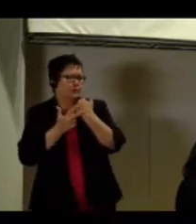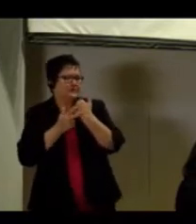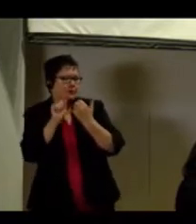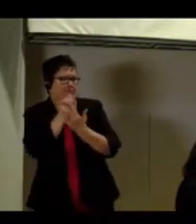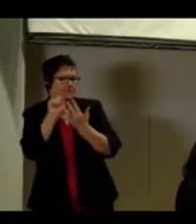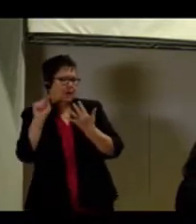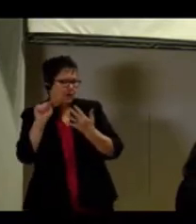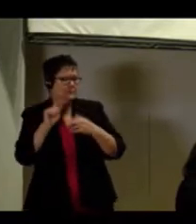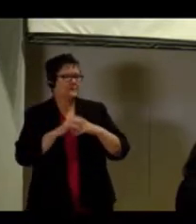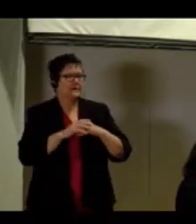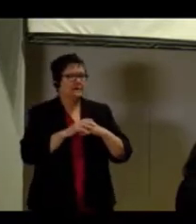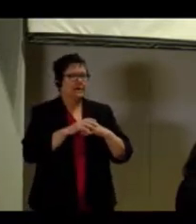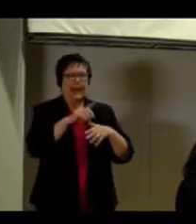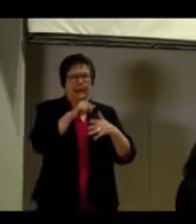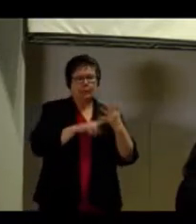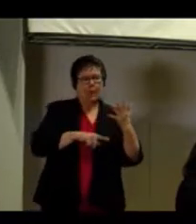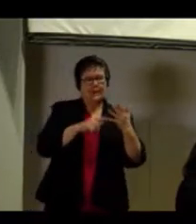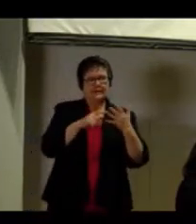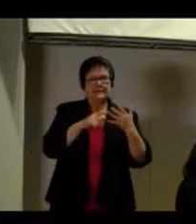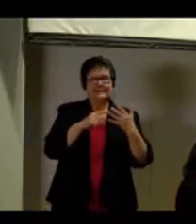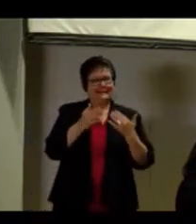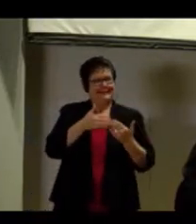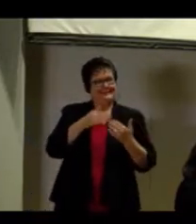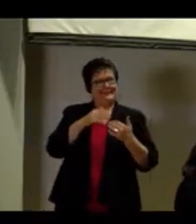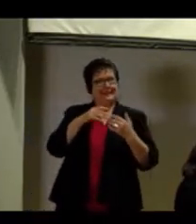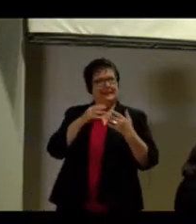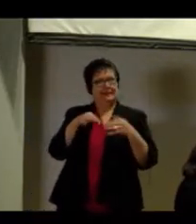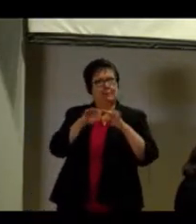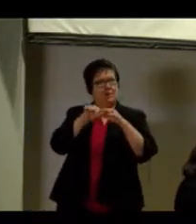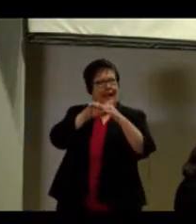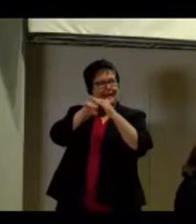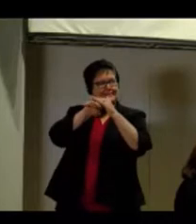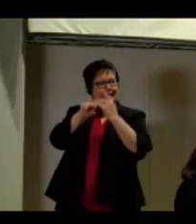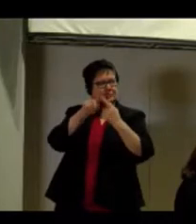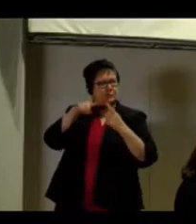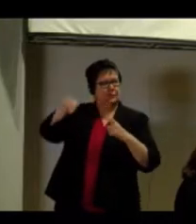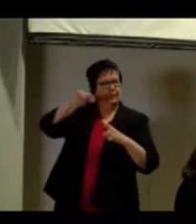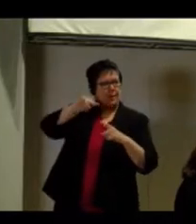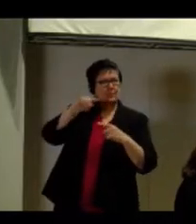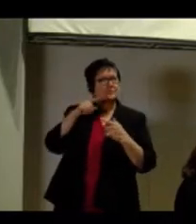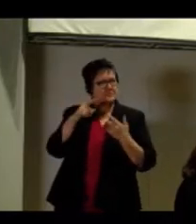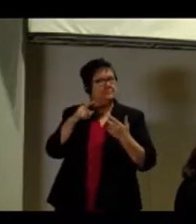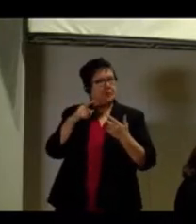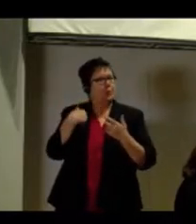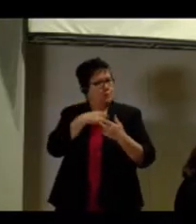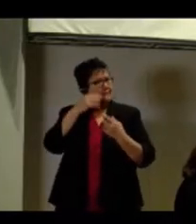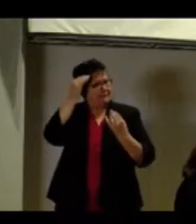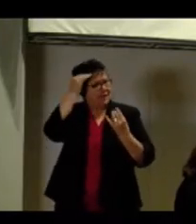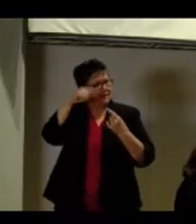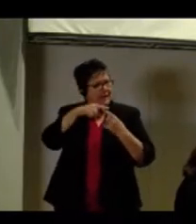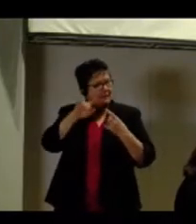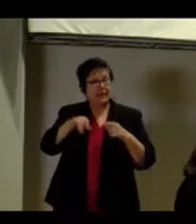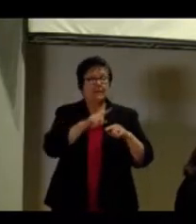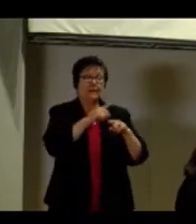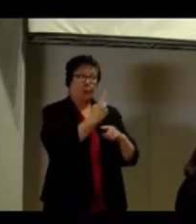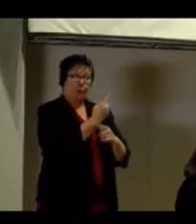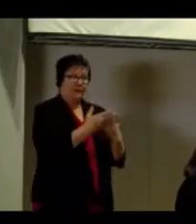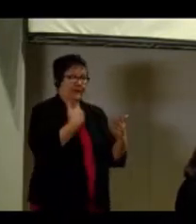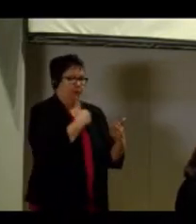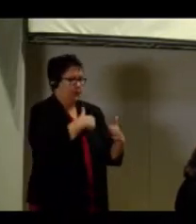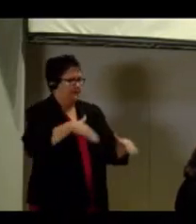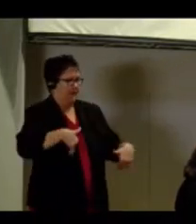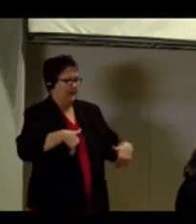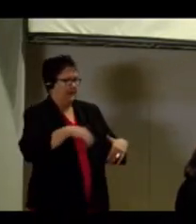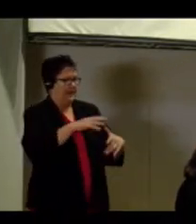and thinking about what meaningful access to them is. But I think one thing that nobody's quite cracked yet, but it is increasingly